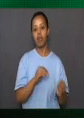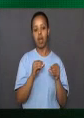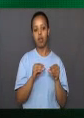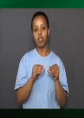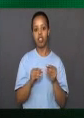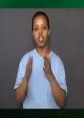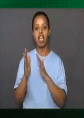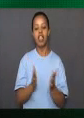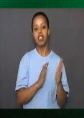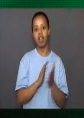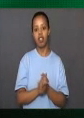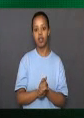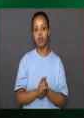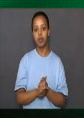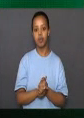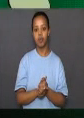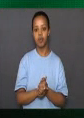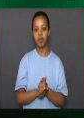Students, let's get ready.